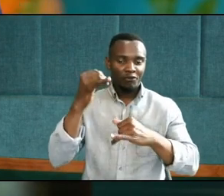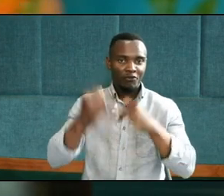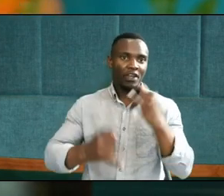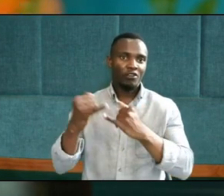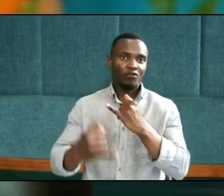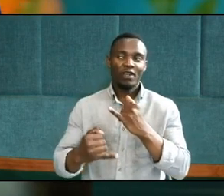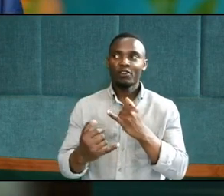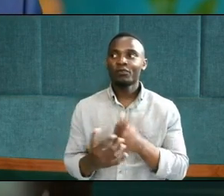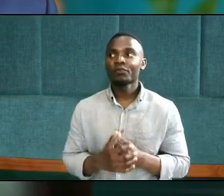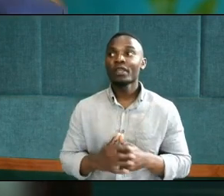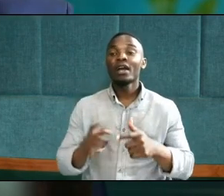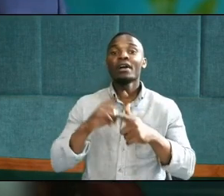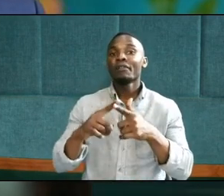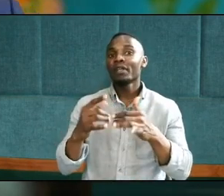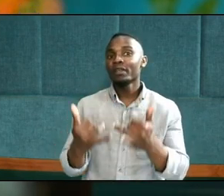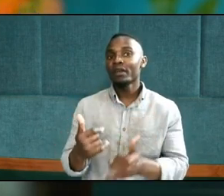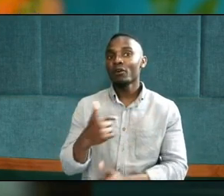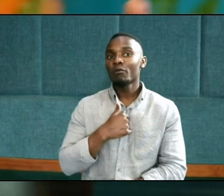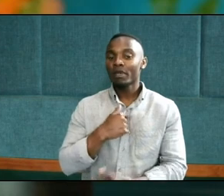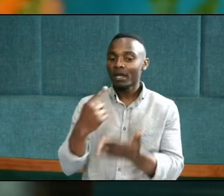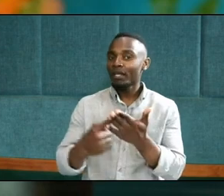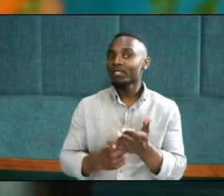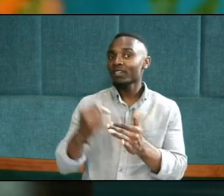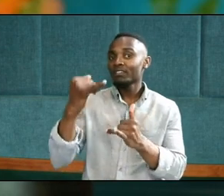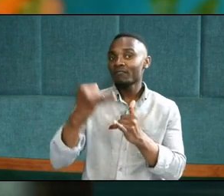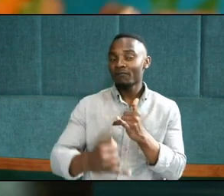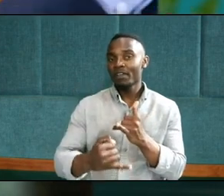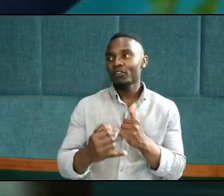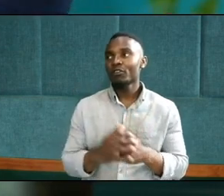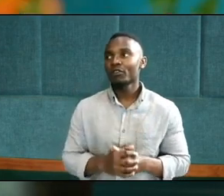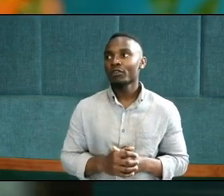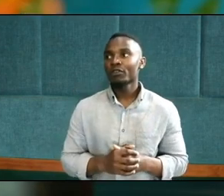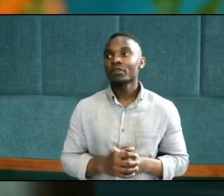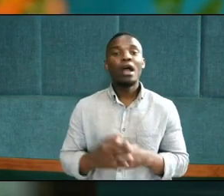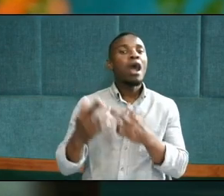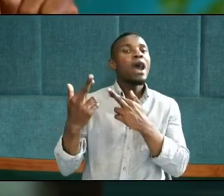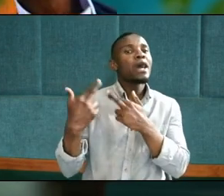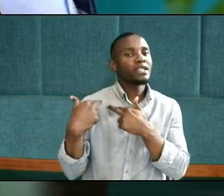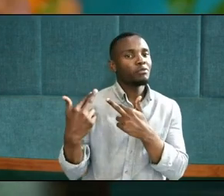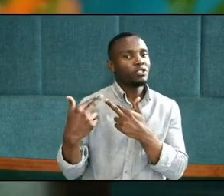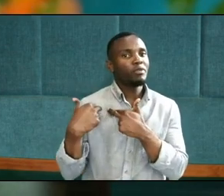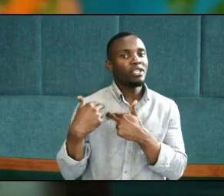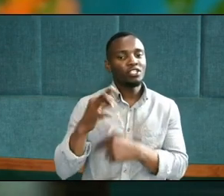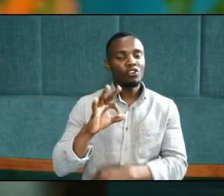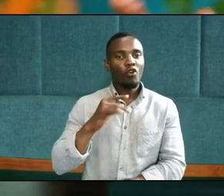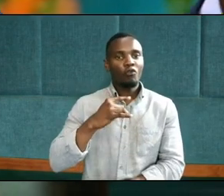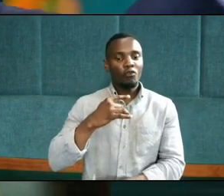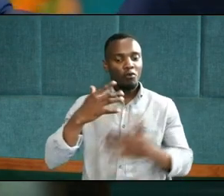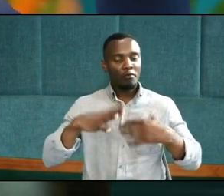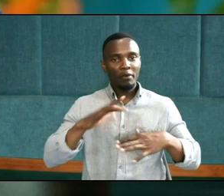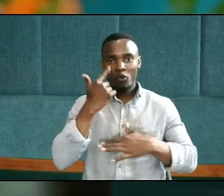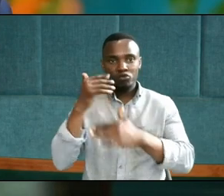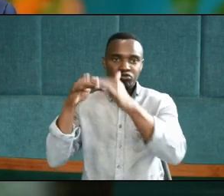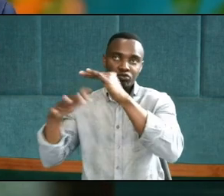I'm in time. Allow me now to discuss the last point in this presentation. The responsibilities of these heirs of the kingdom. What are